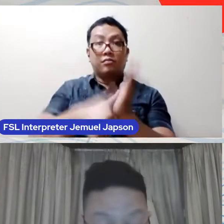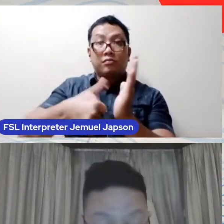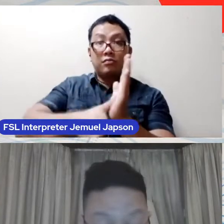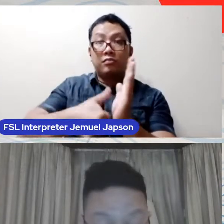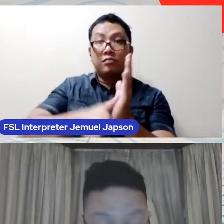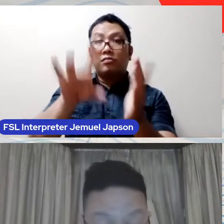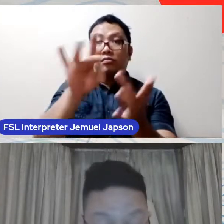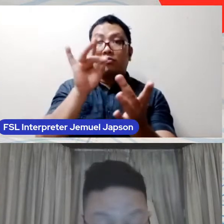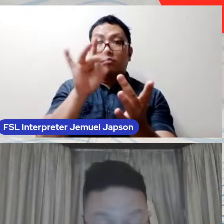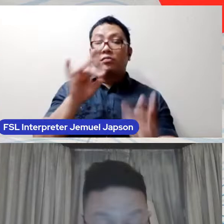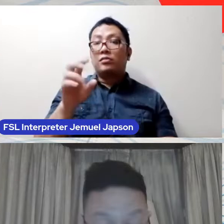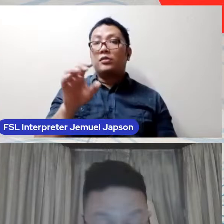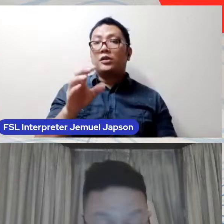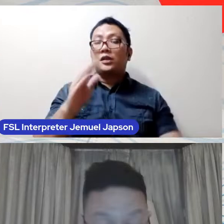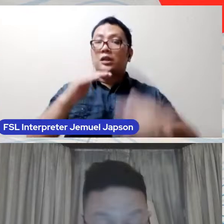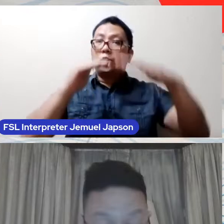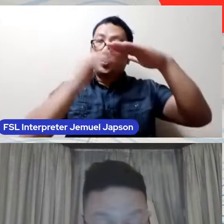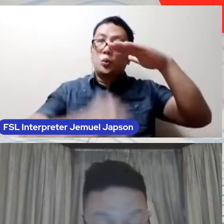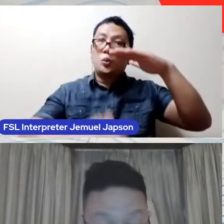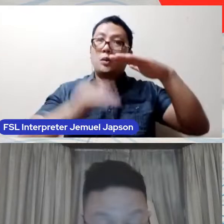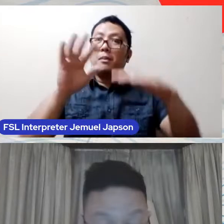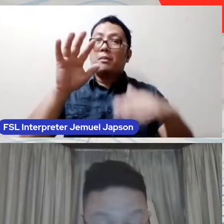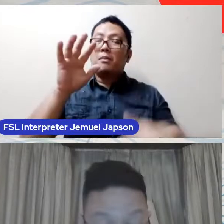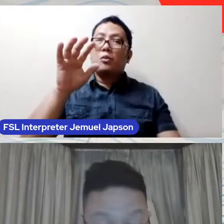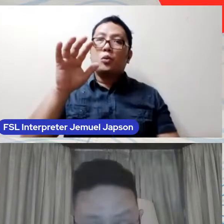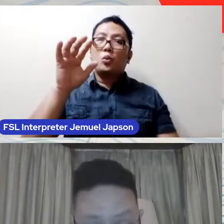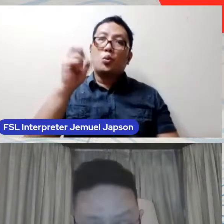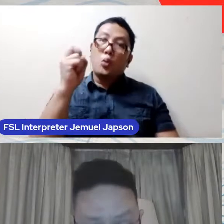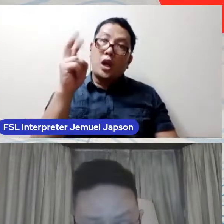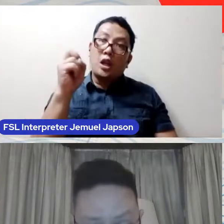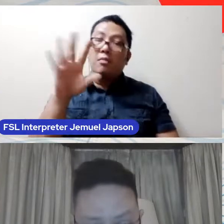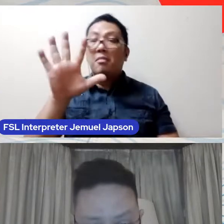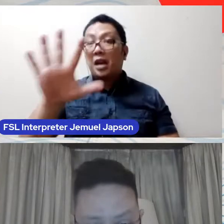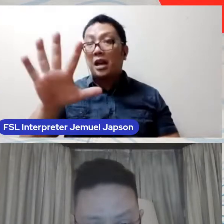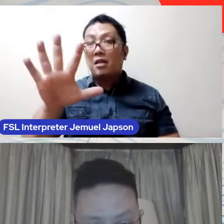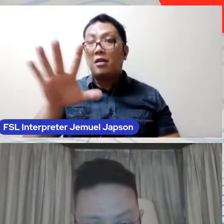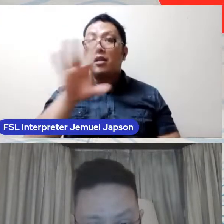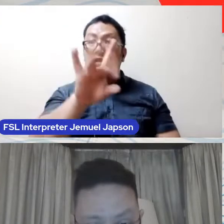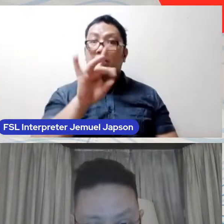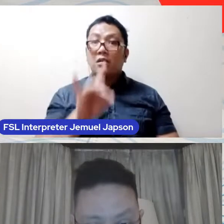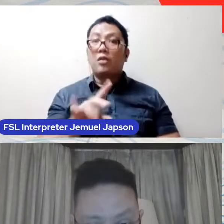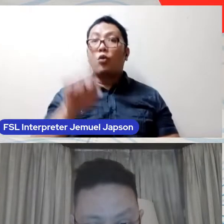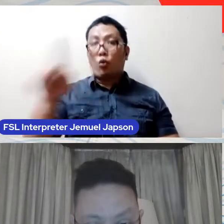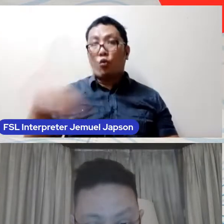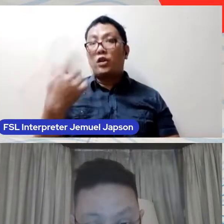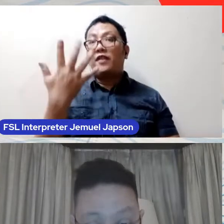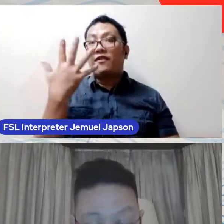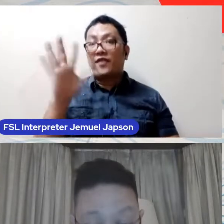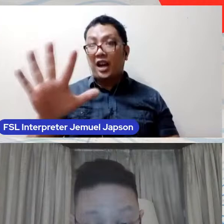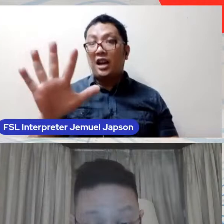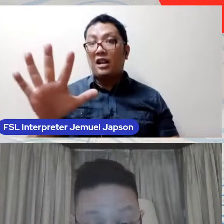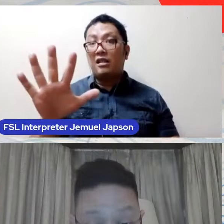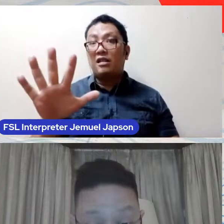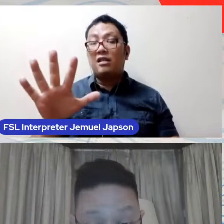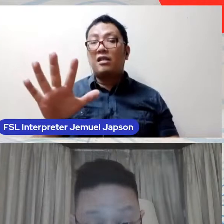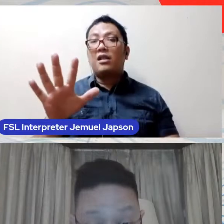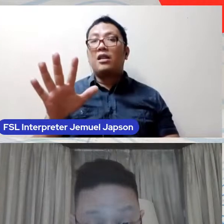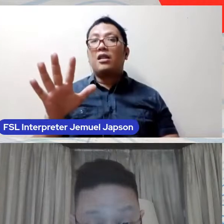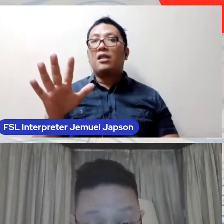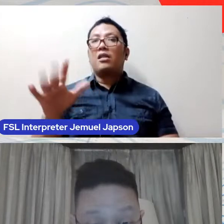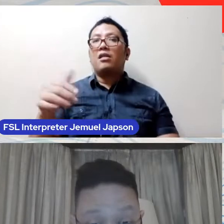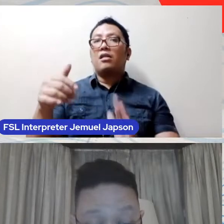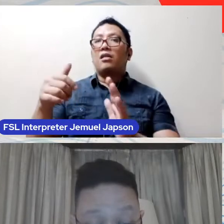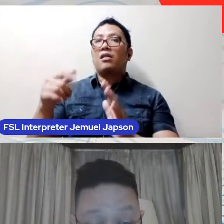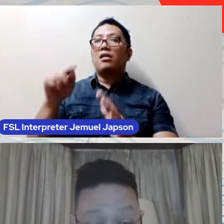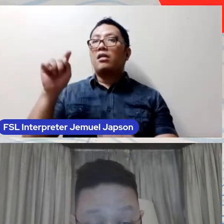than 12, so let's say 5 lang, the machine will actually recognize that you voted for only 5 candidates and it will already mark that the